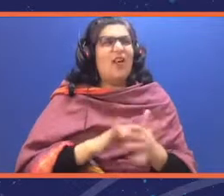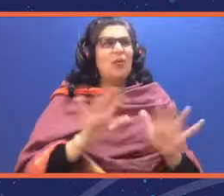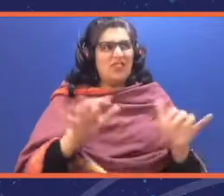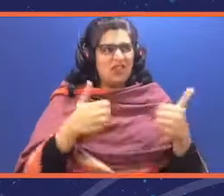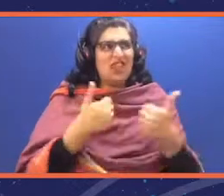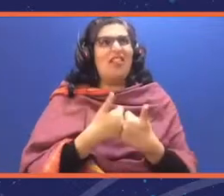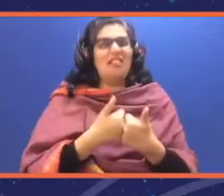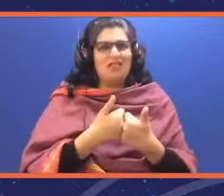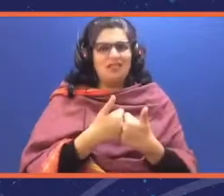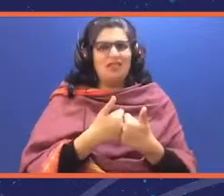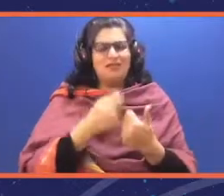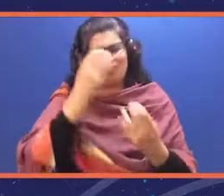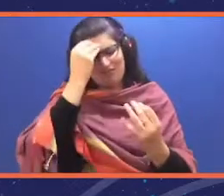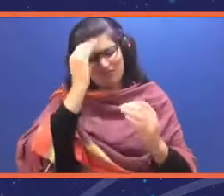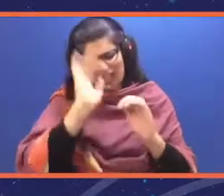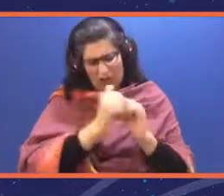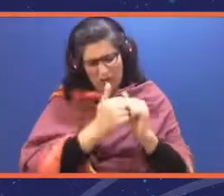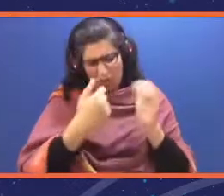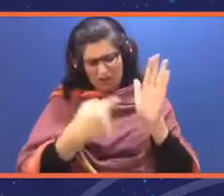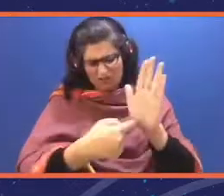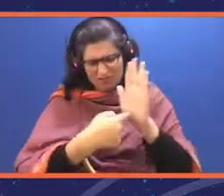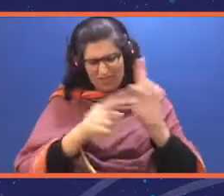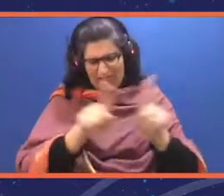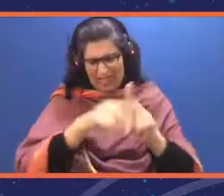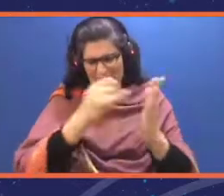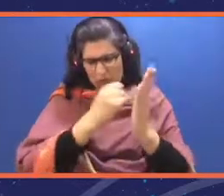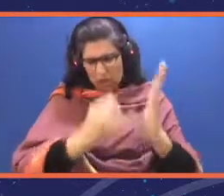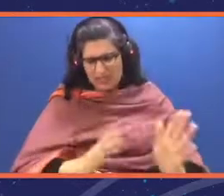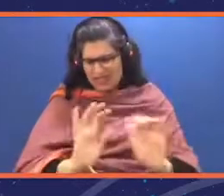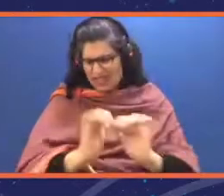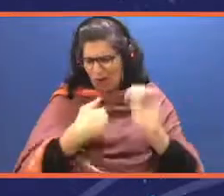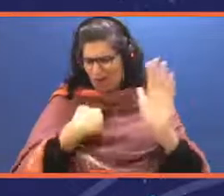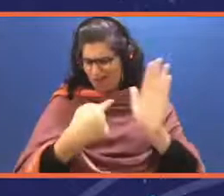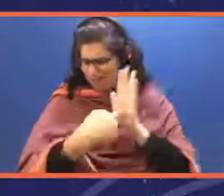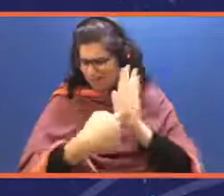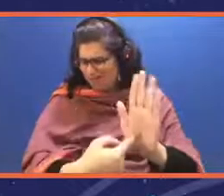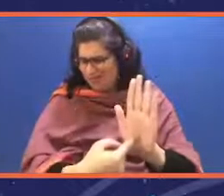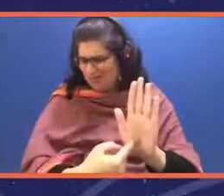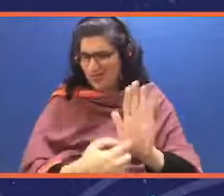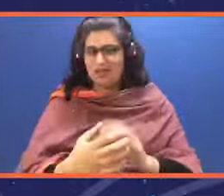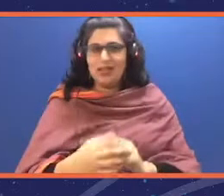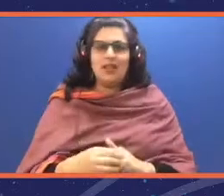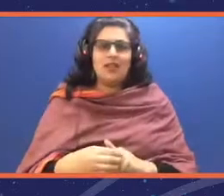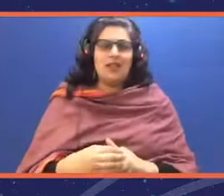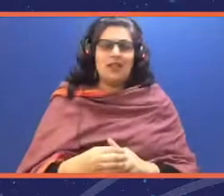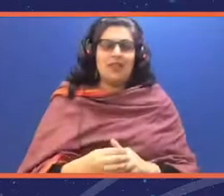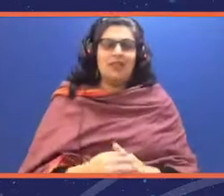I exactly depict that as the artist? Next slide.